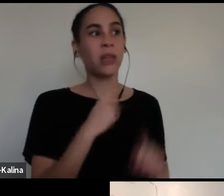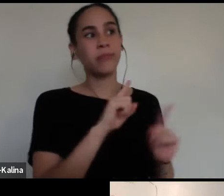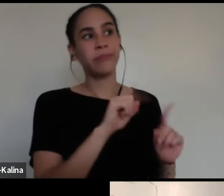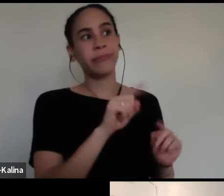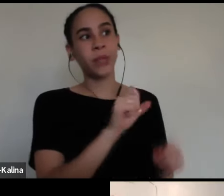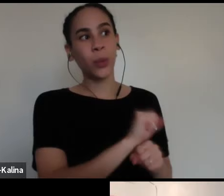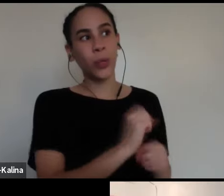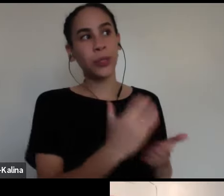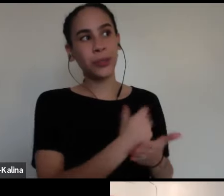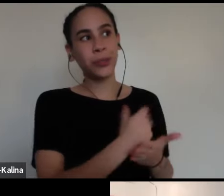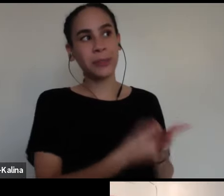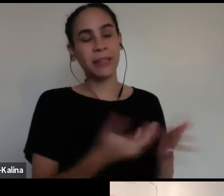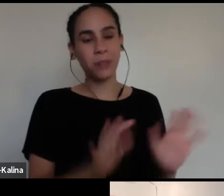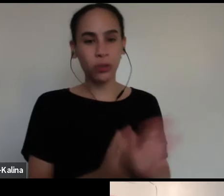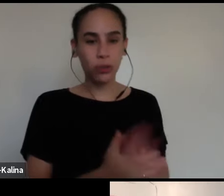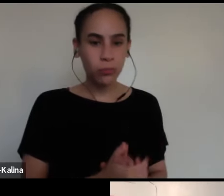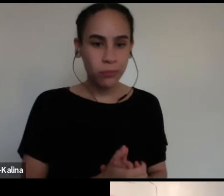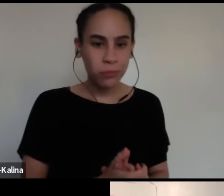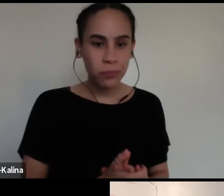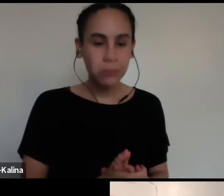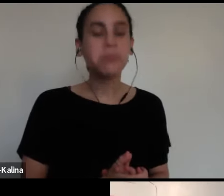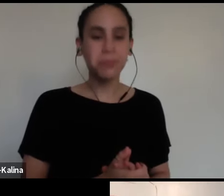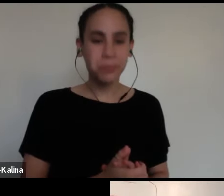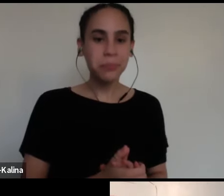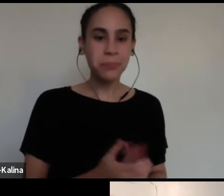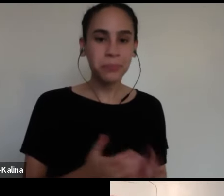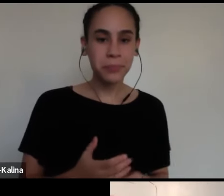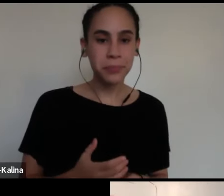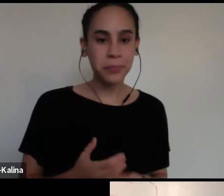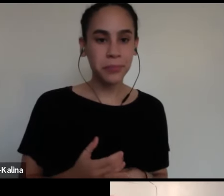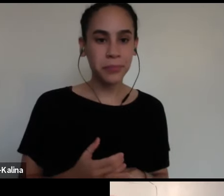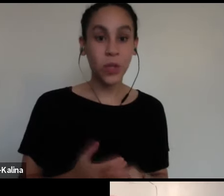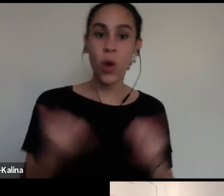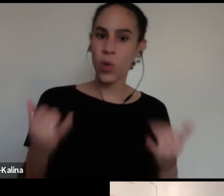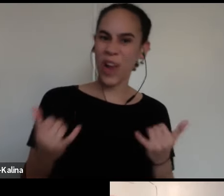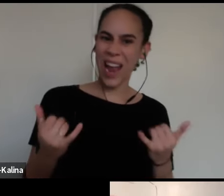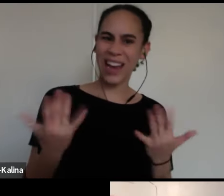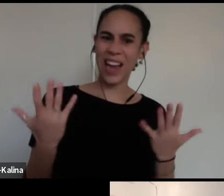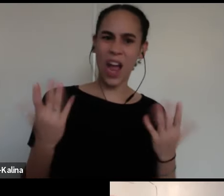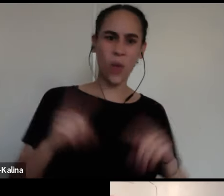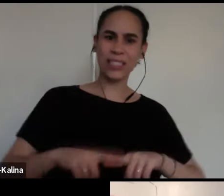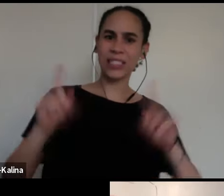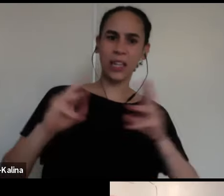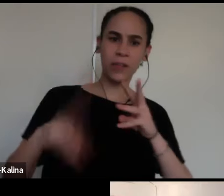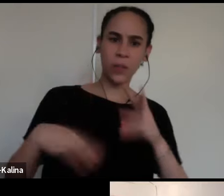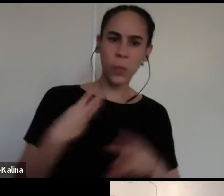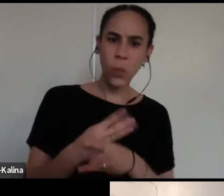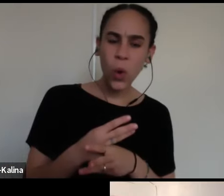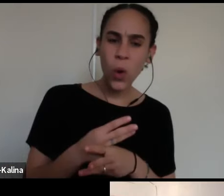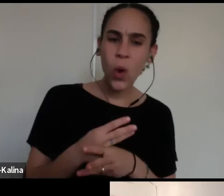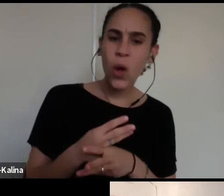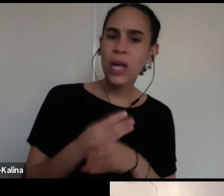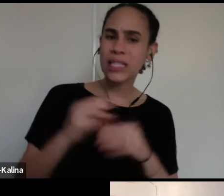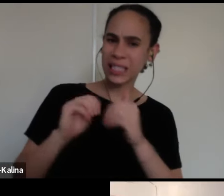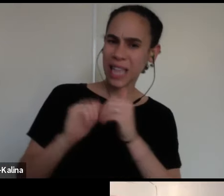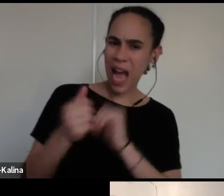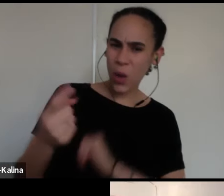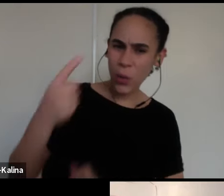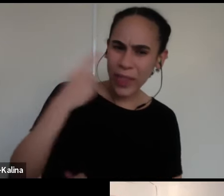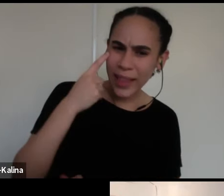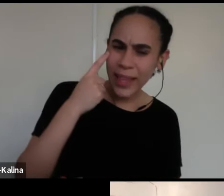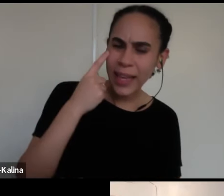Awesome. So right now we're kind of in a different world. How are you thinking